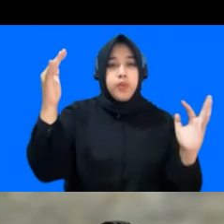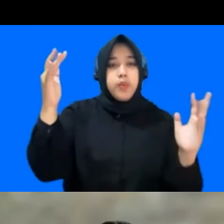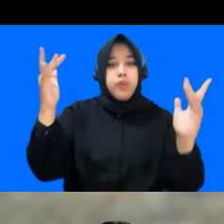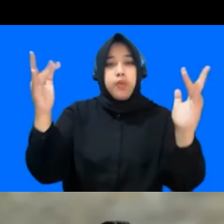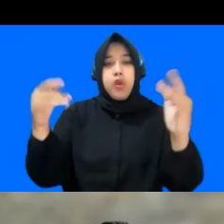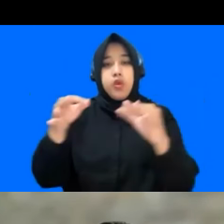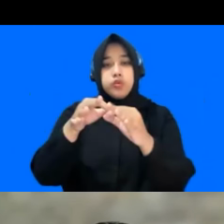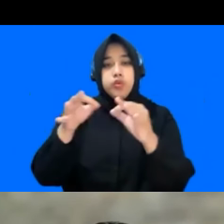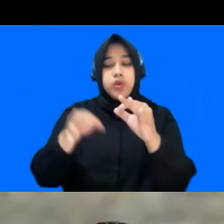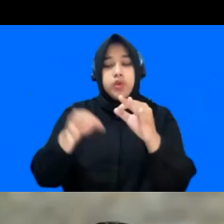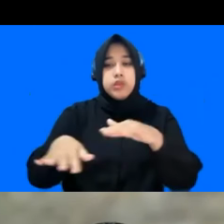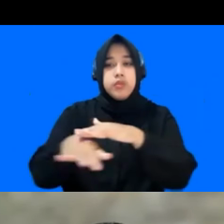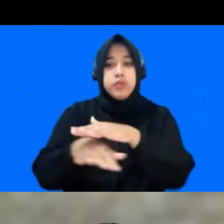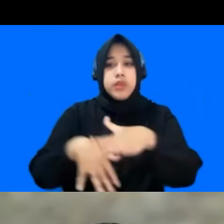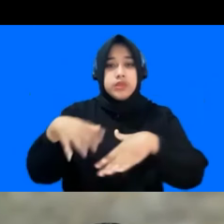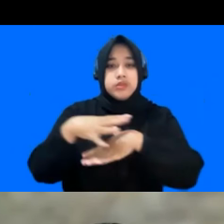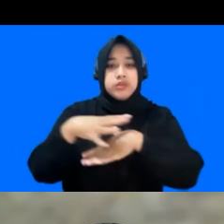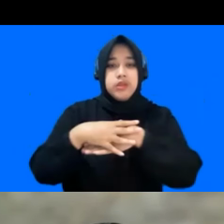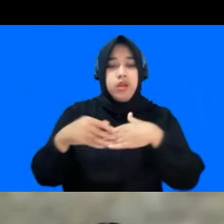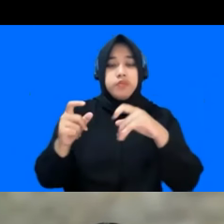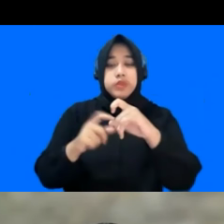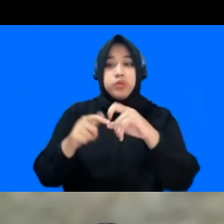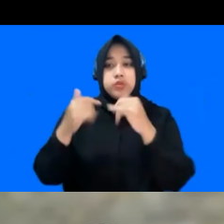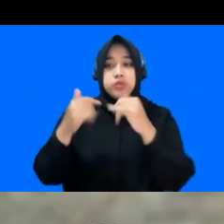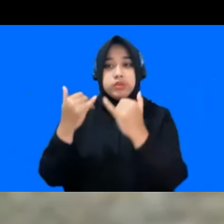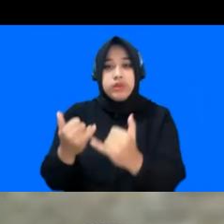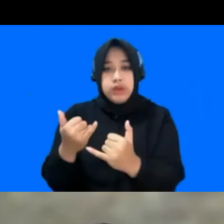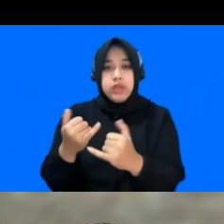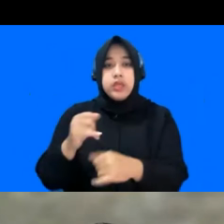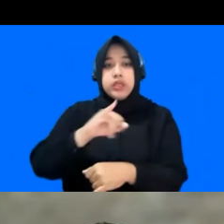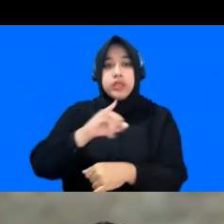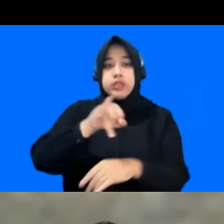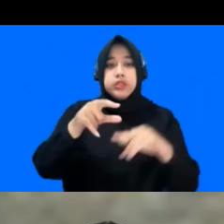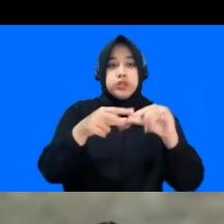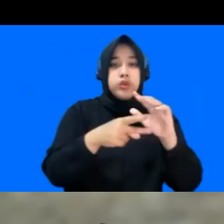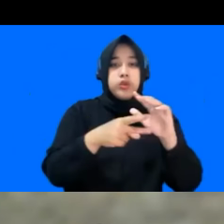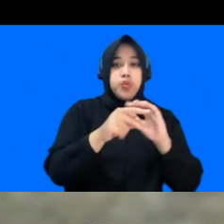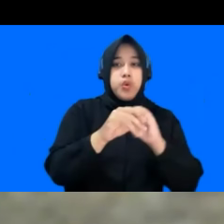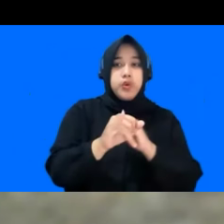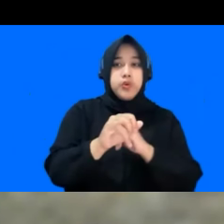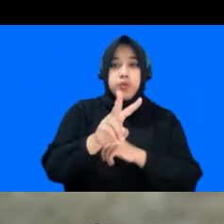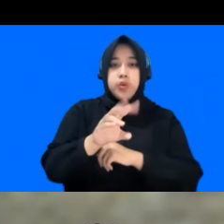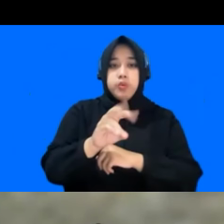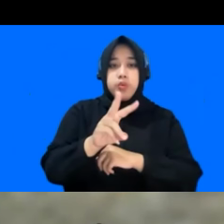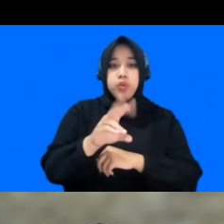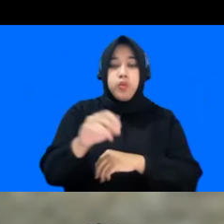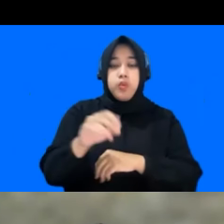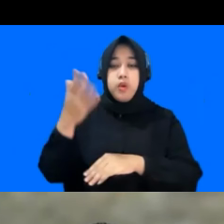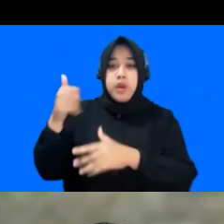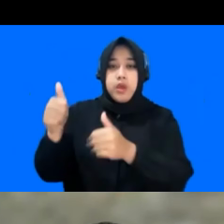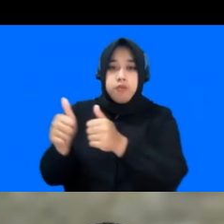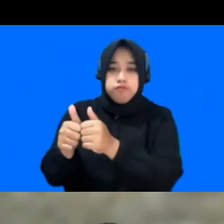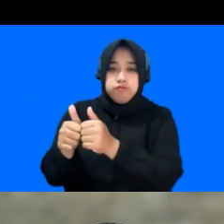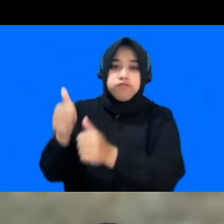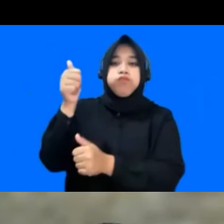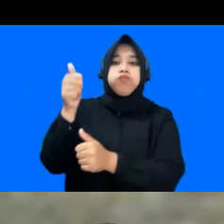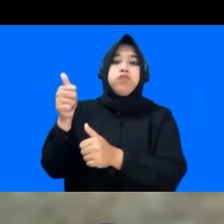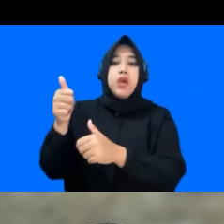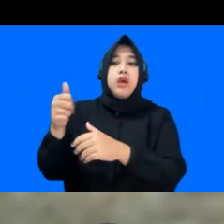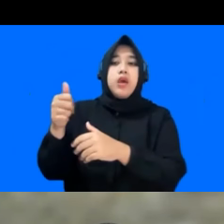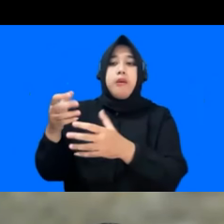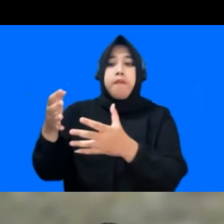of the program. So in January 2020, we won the Climate on Global Cities Award, which is given by Climate Kick.